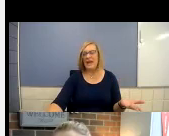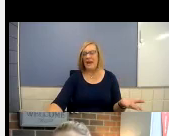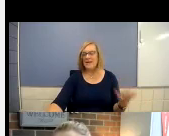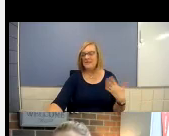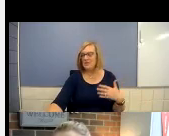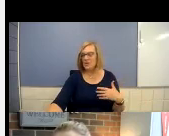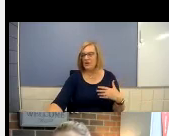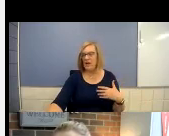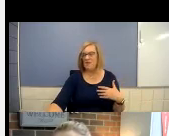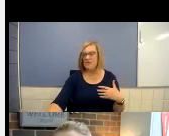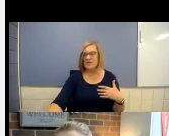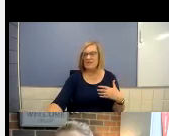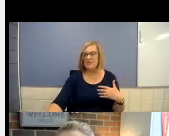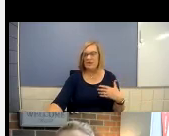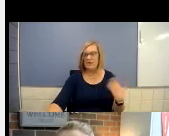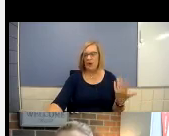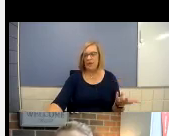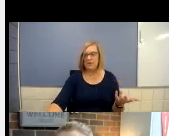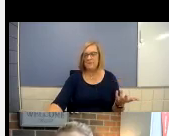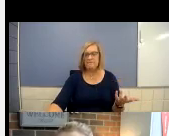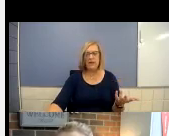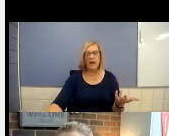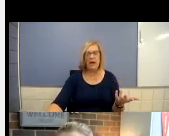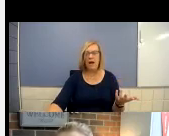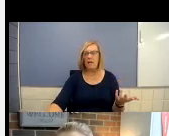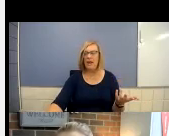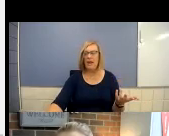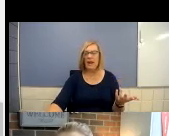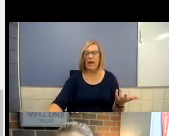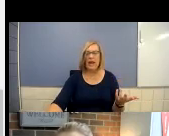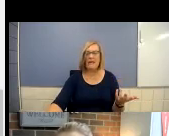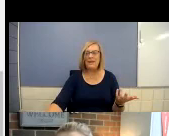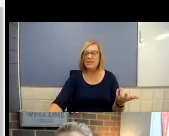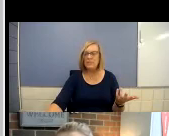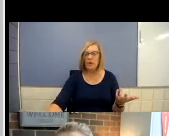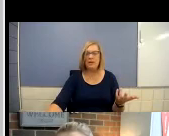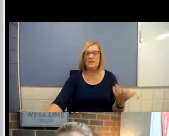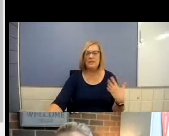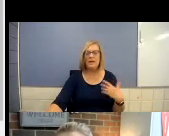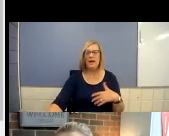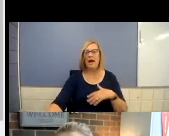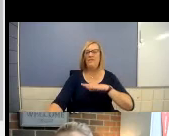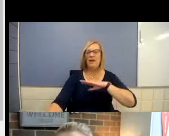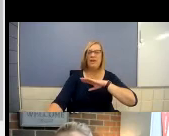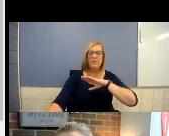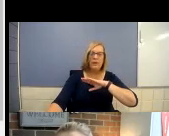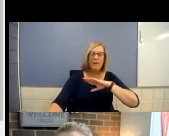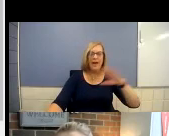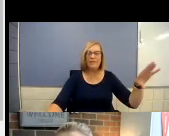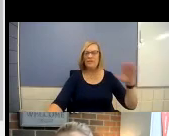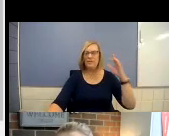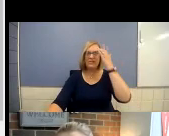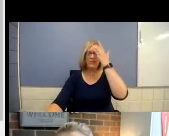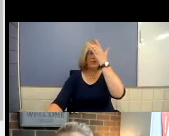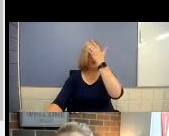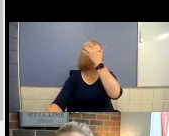the AAS is a total of 63 credits. At this point, I've gone through a lot